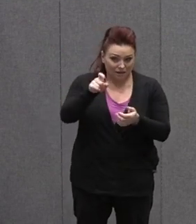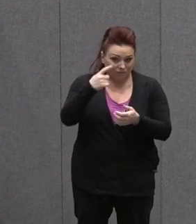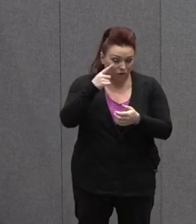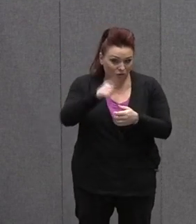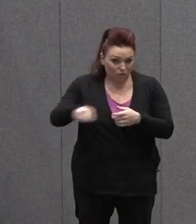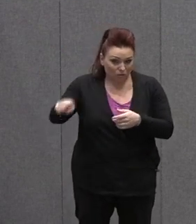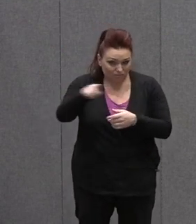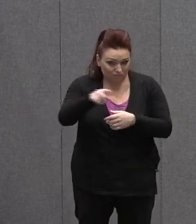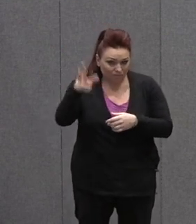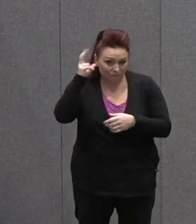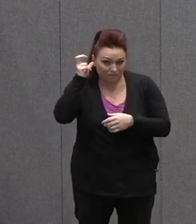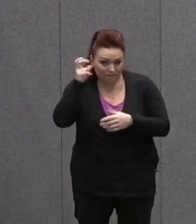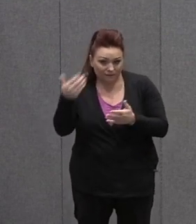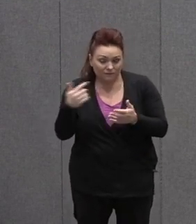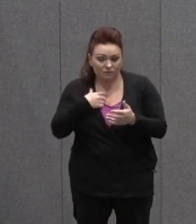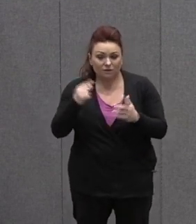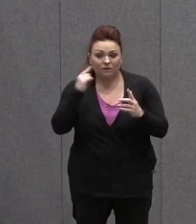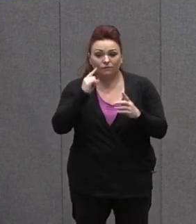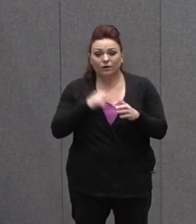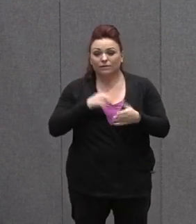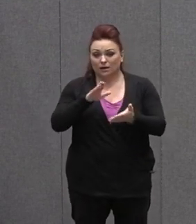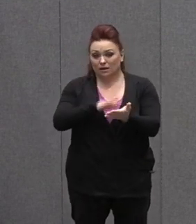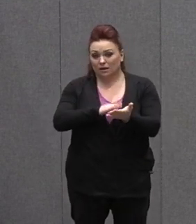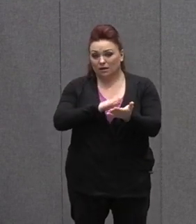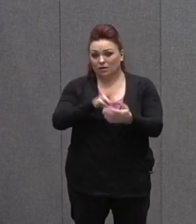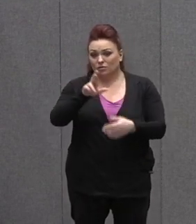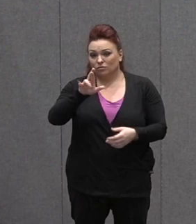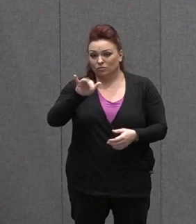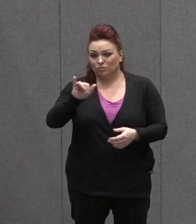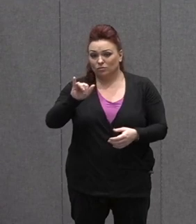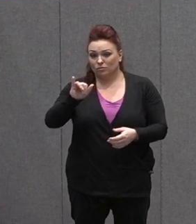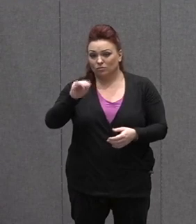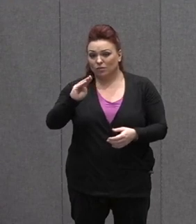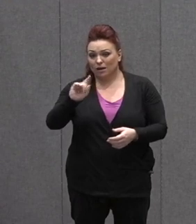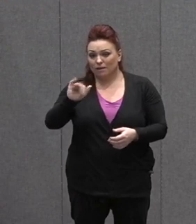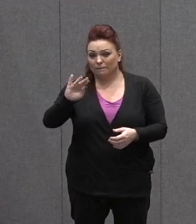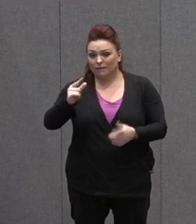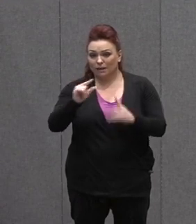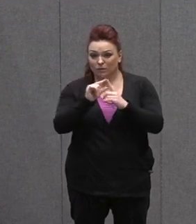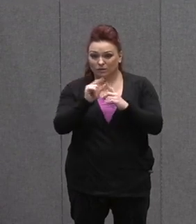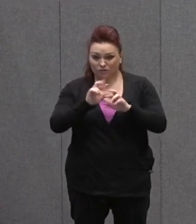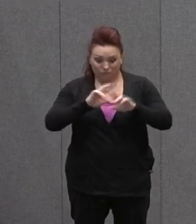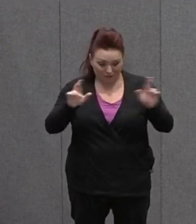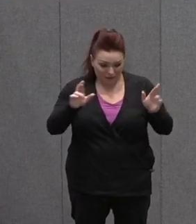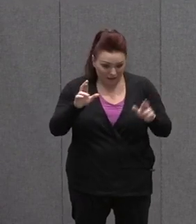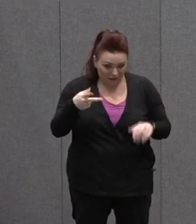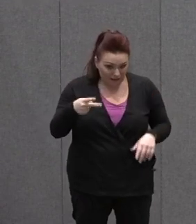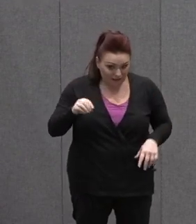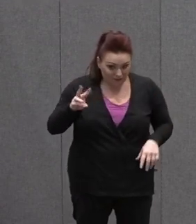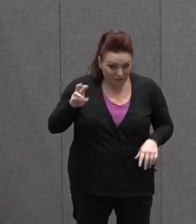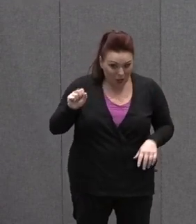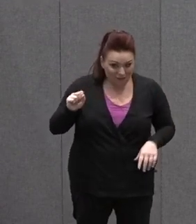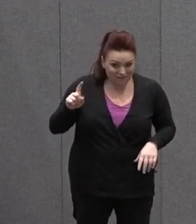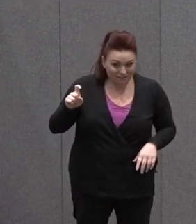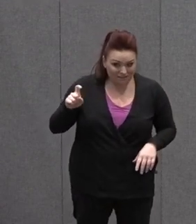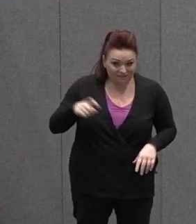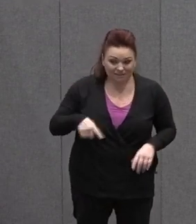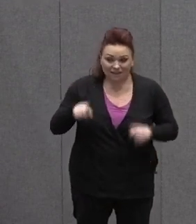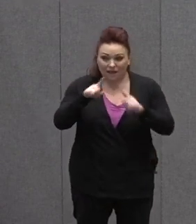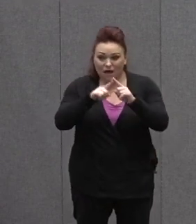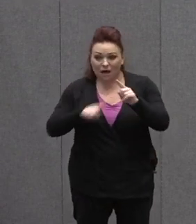guys to listen for the rhyming words in this book. Are you ready, Paz? Round